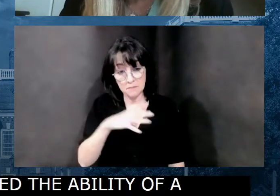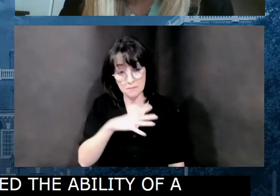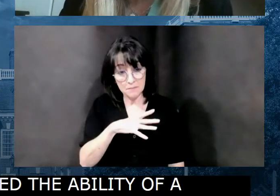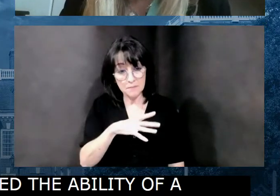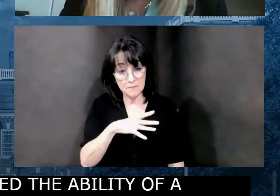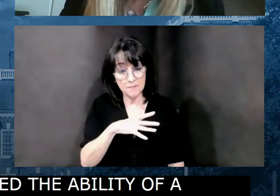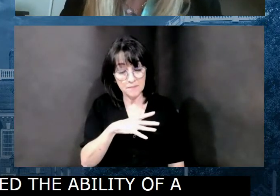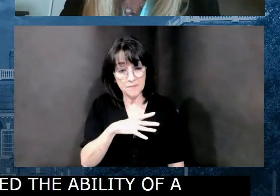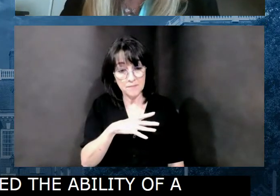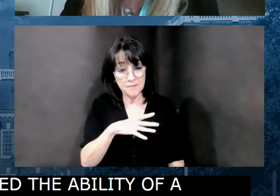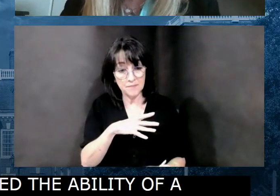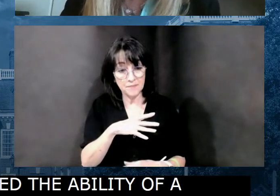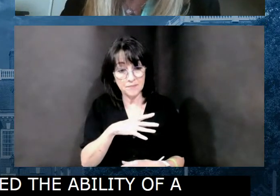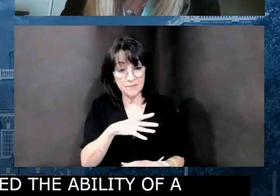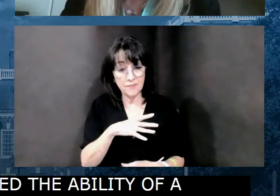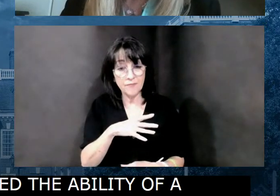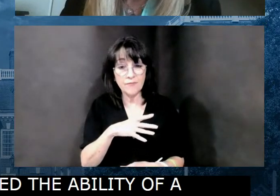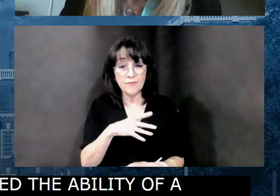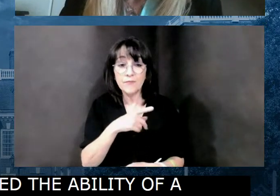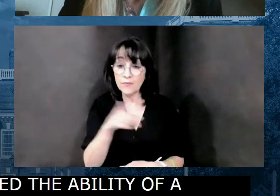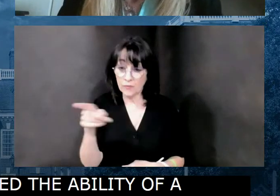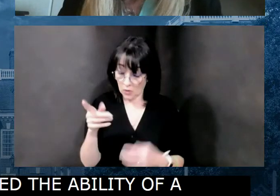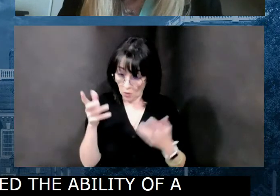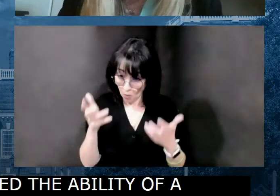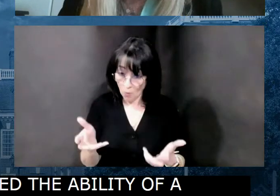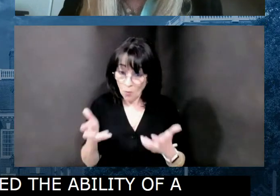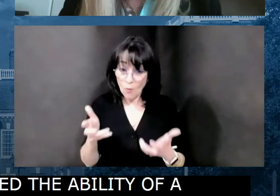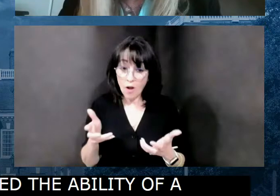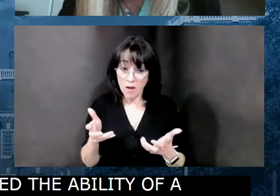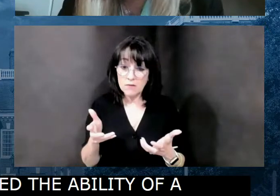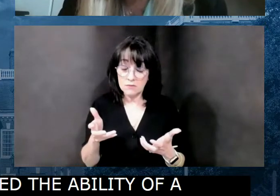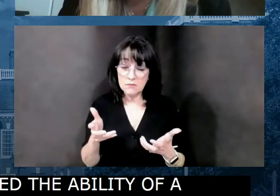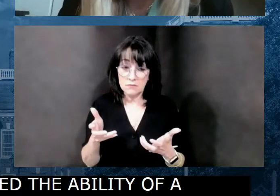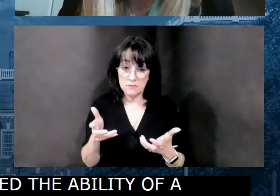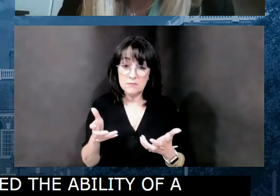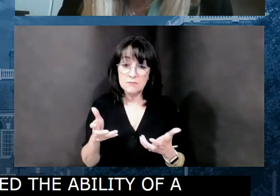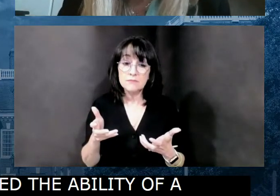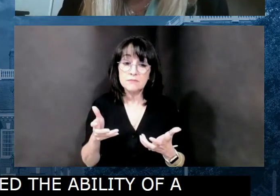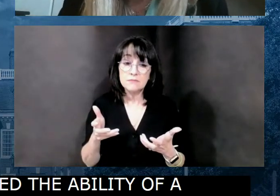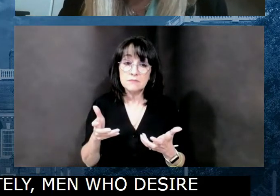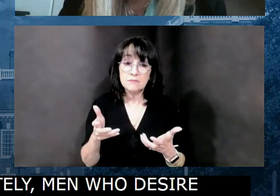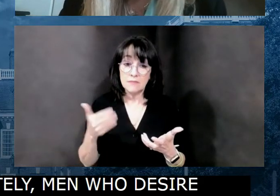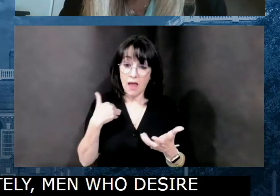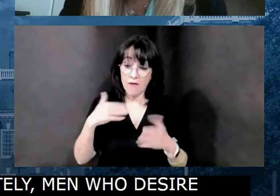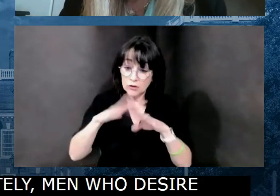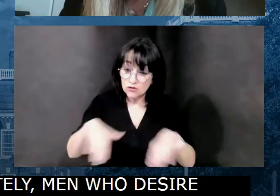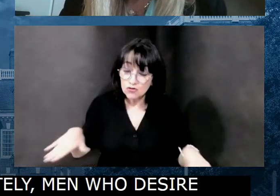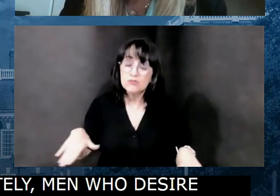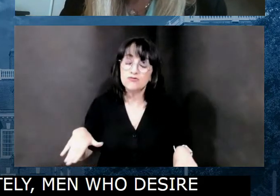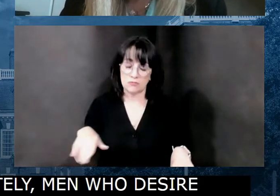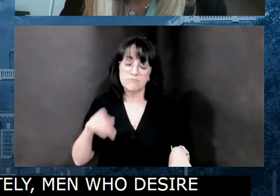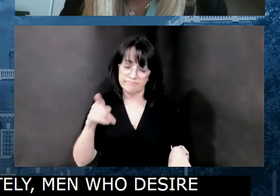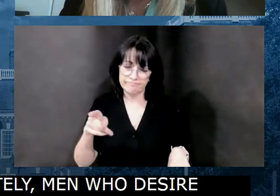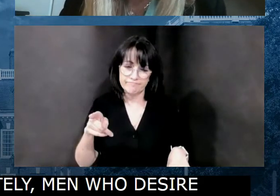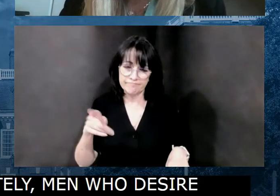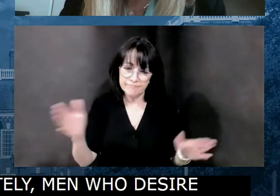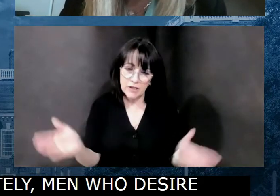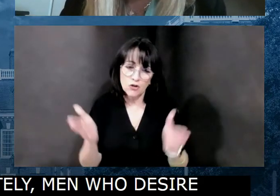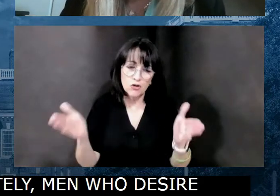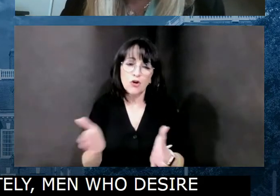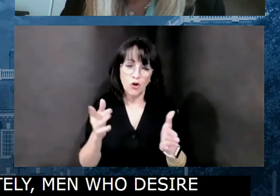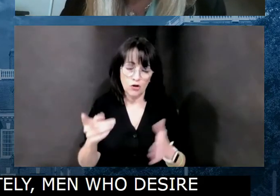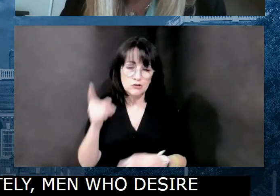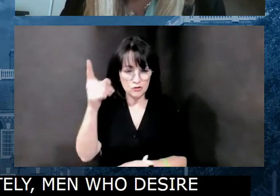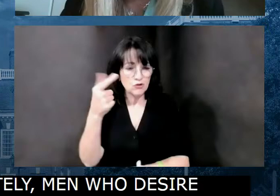encouraged to get the vaccine when they're eligible. And finally, I just want to add that there's no evidence that the vaccine impacts